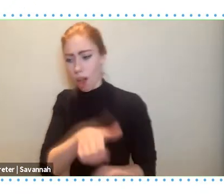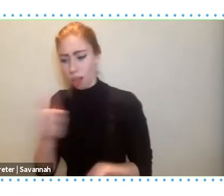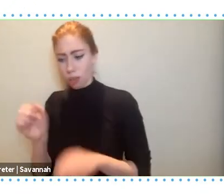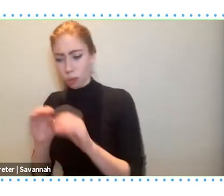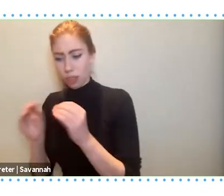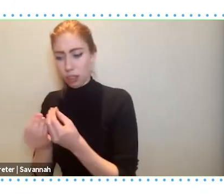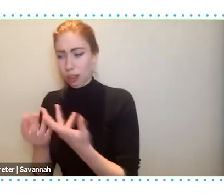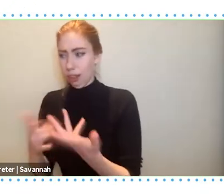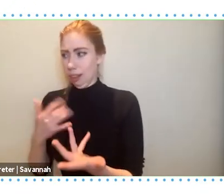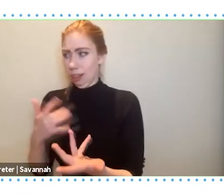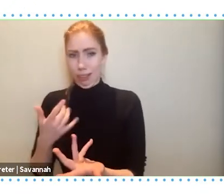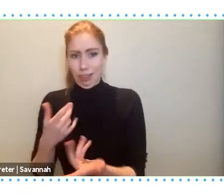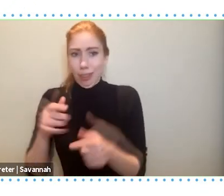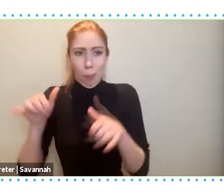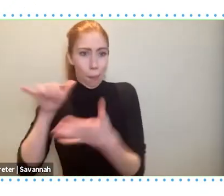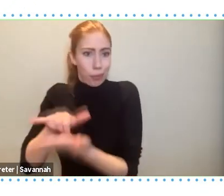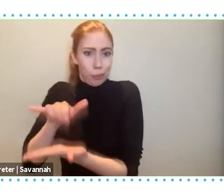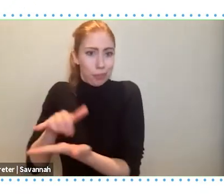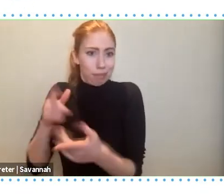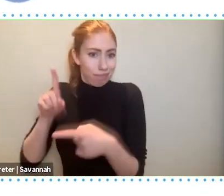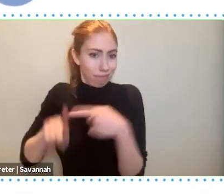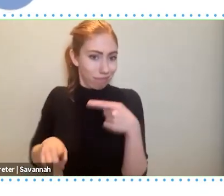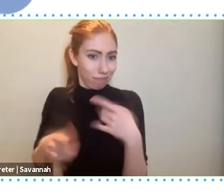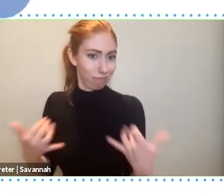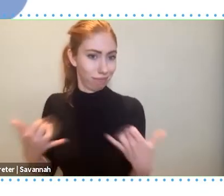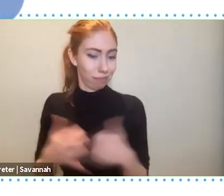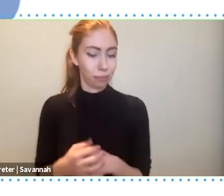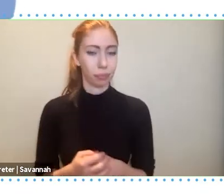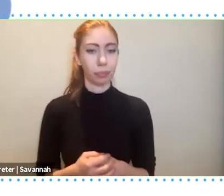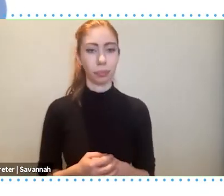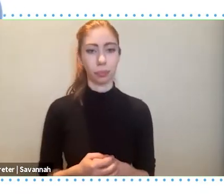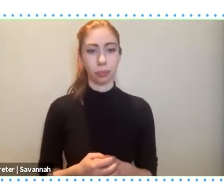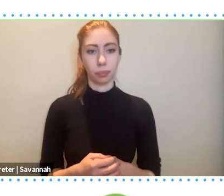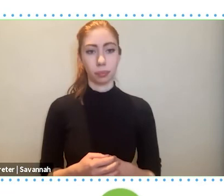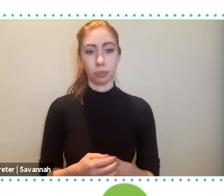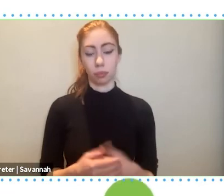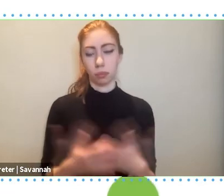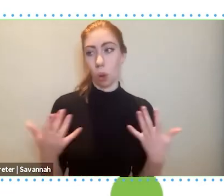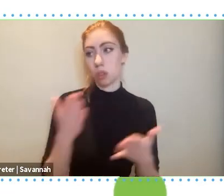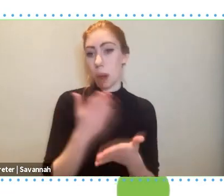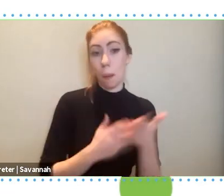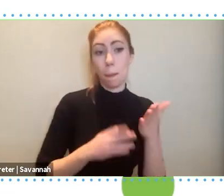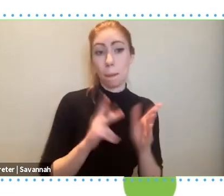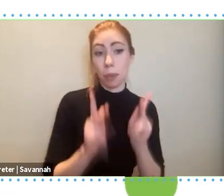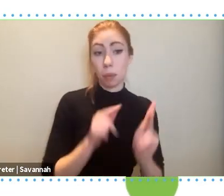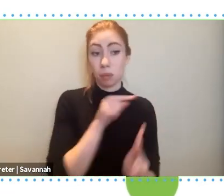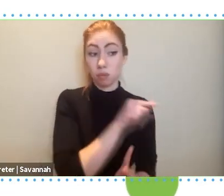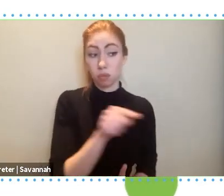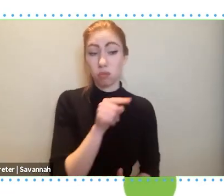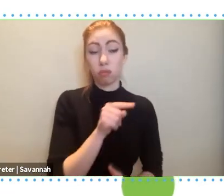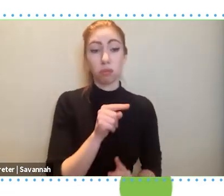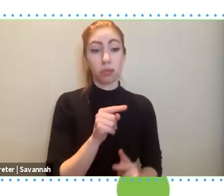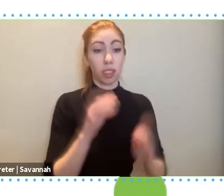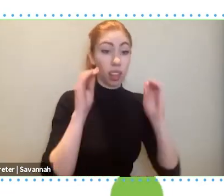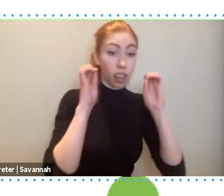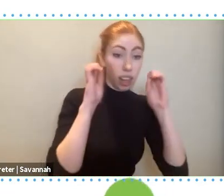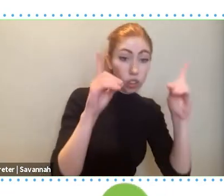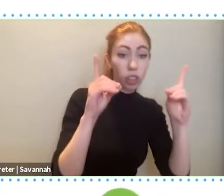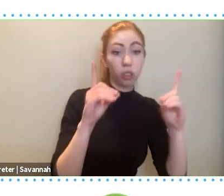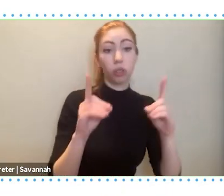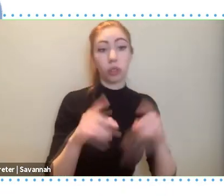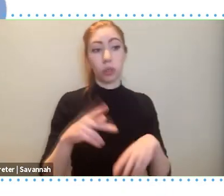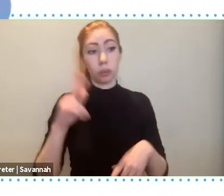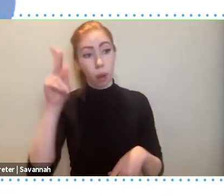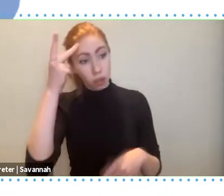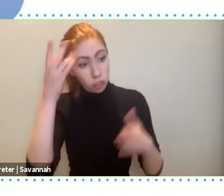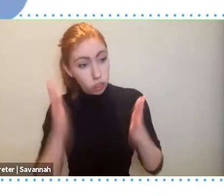possibilities. For those of you who have that kind of possibility, the like educators and the funders and the policymakers and the leaders of associations,